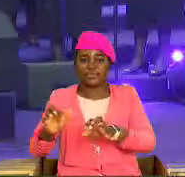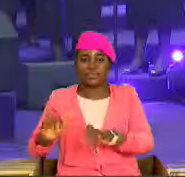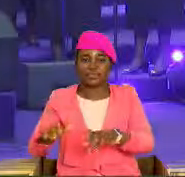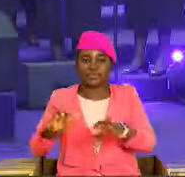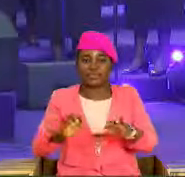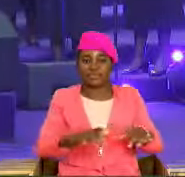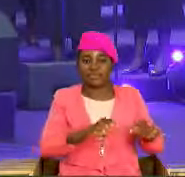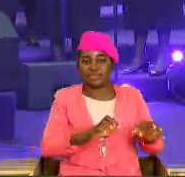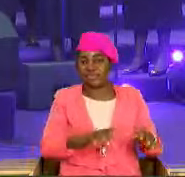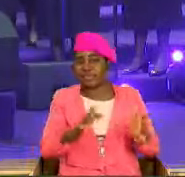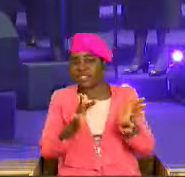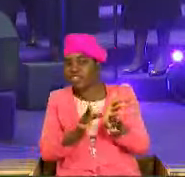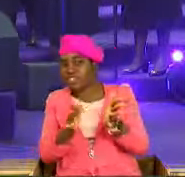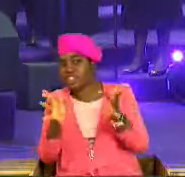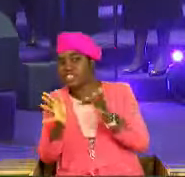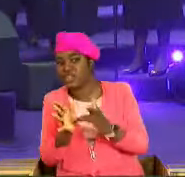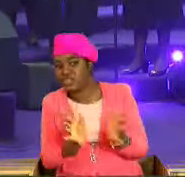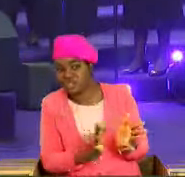J